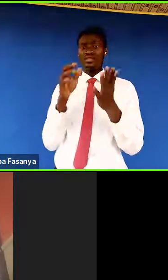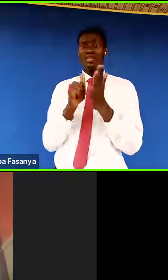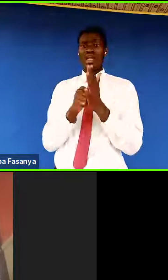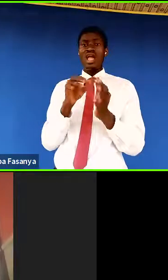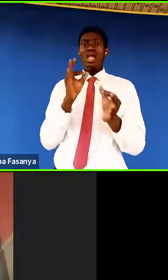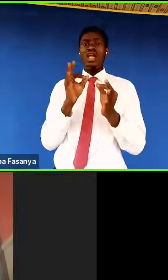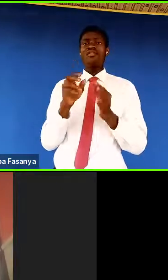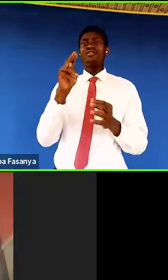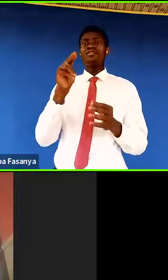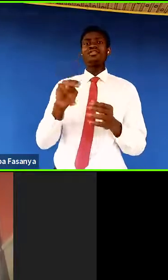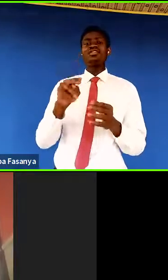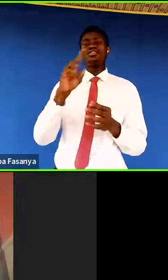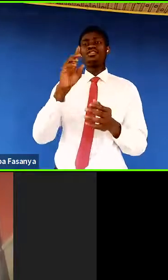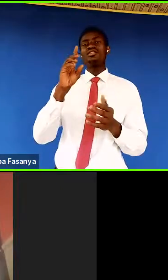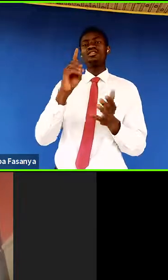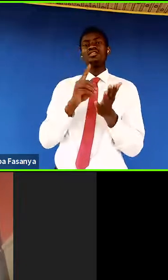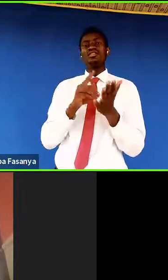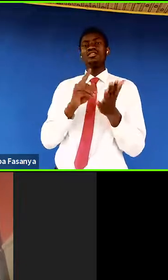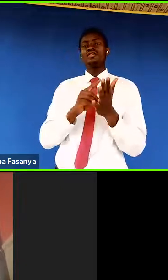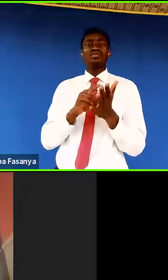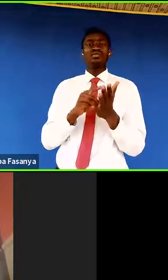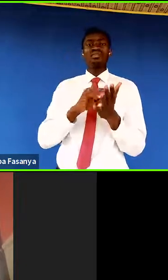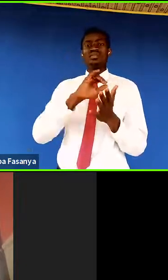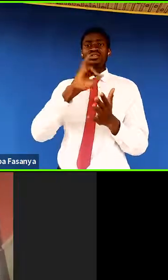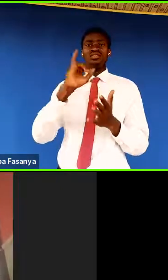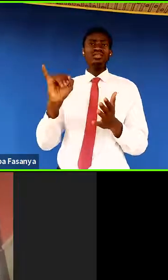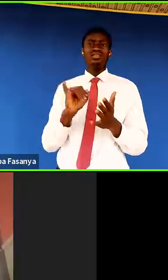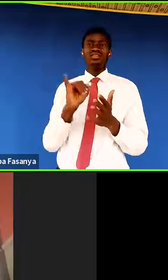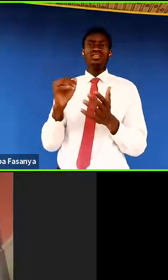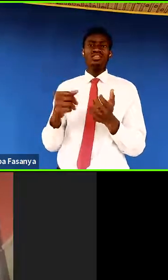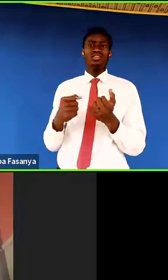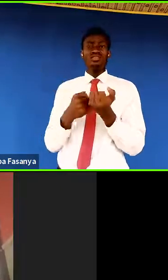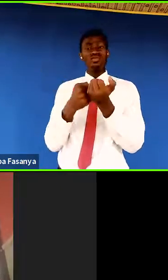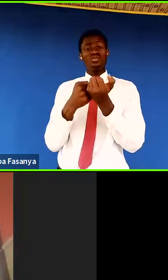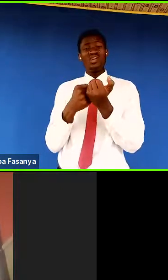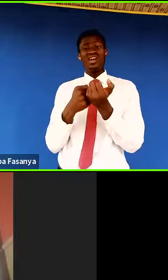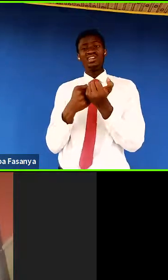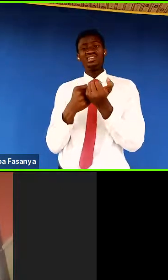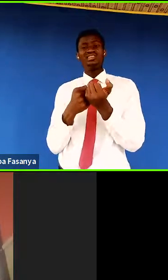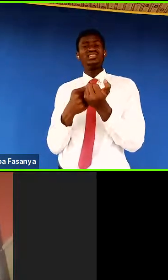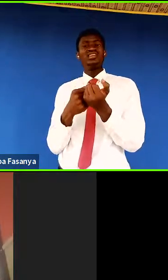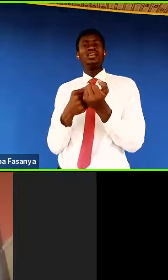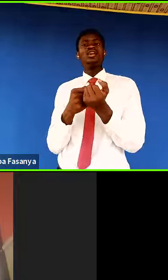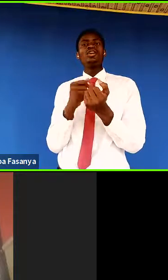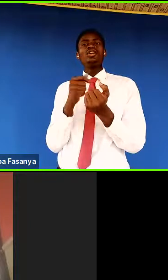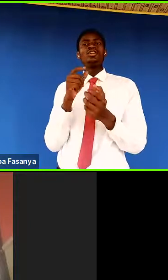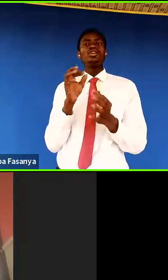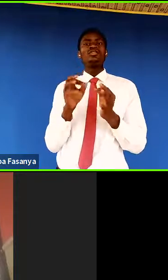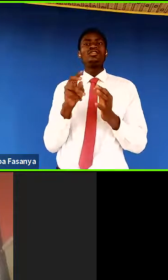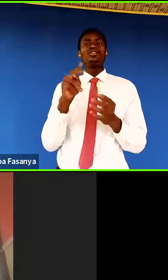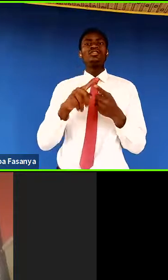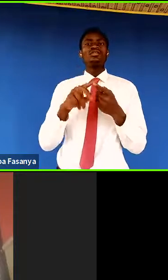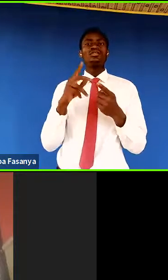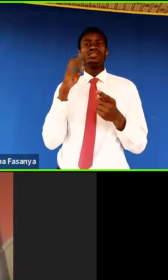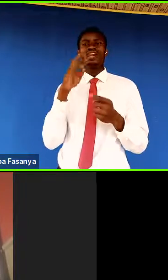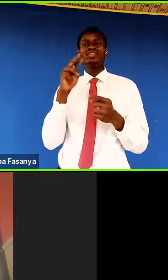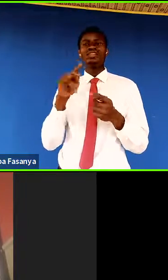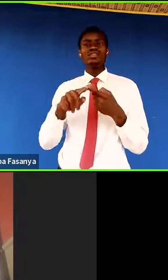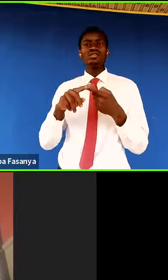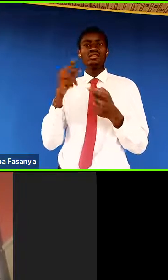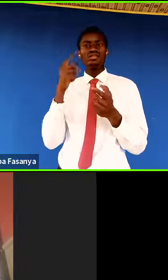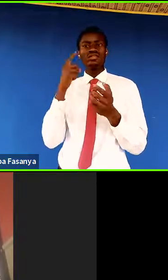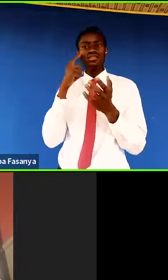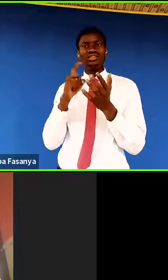Ogunro's intervention, if you need to see her, you'll need to go to our social media pages and